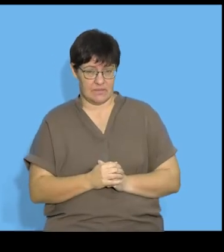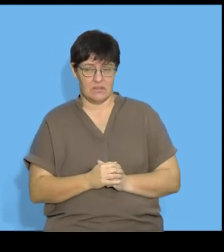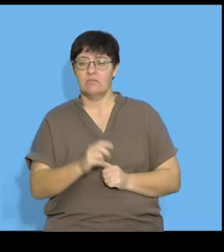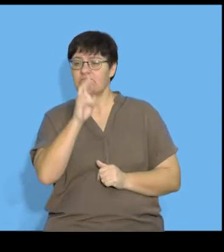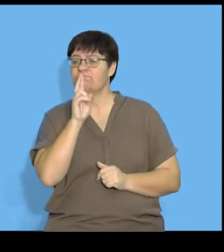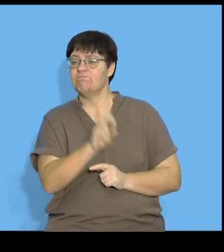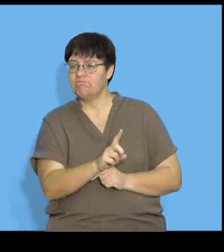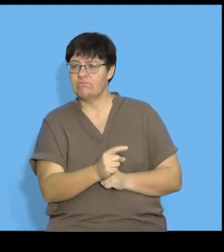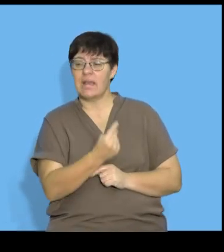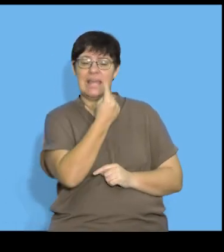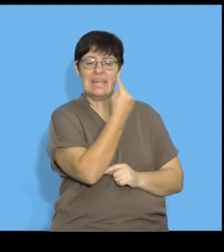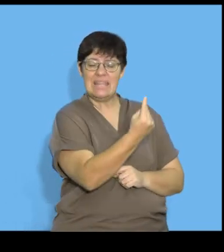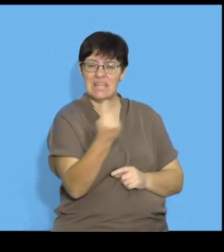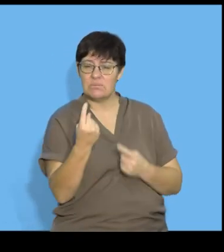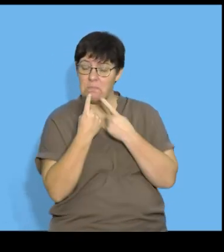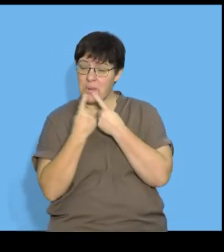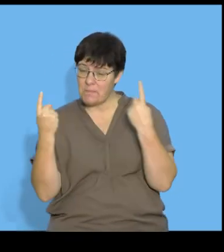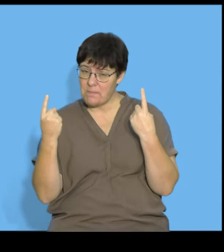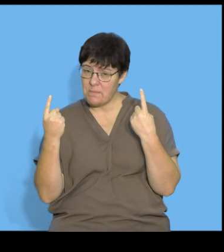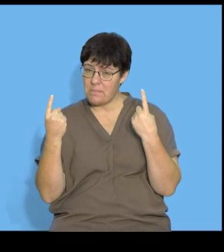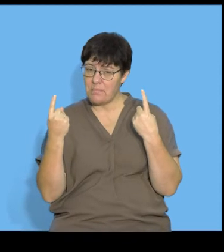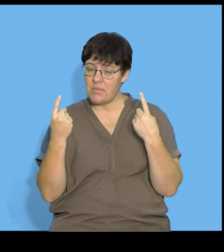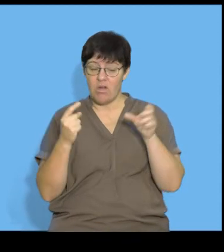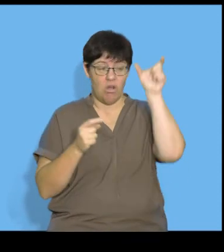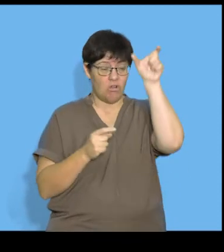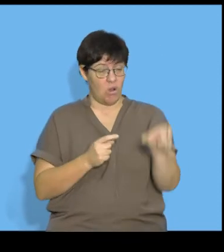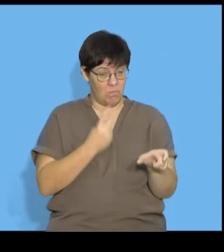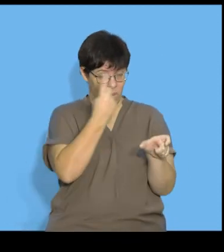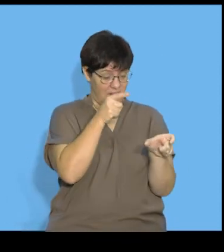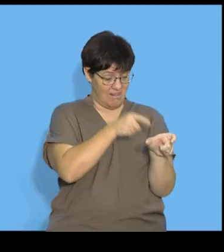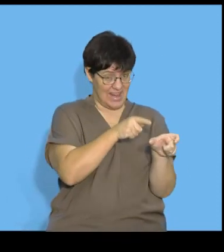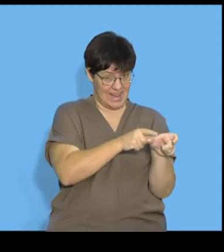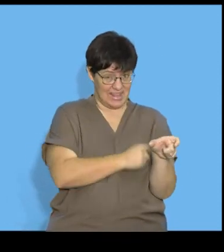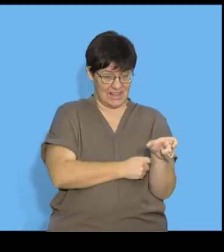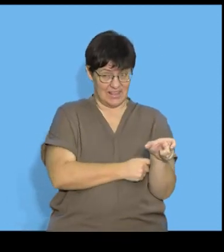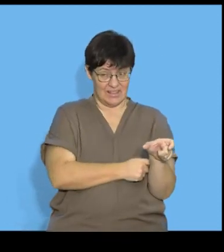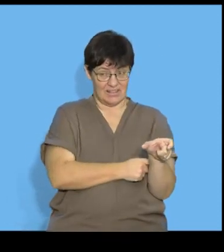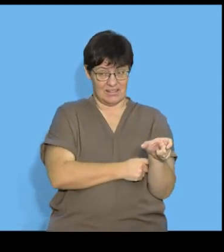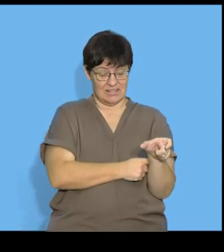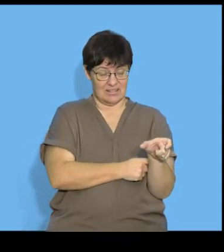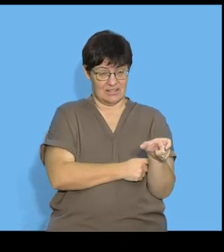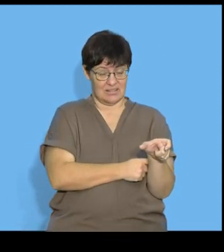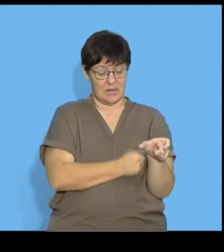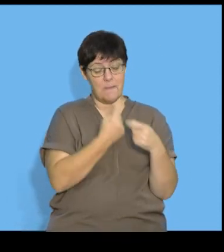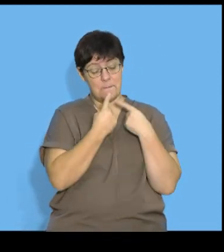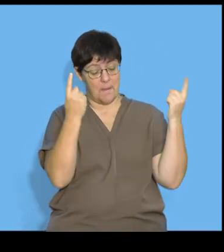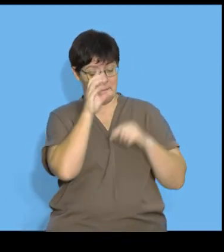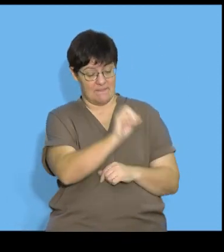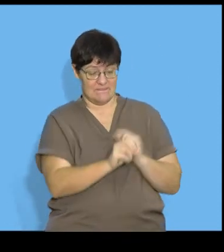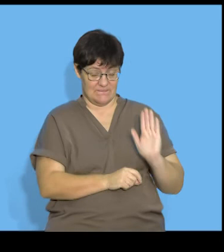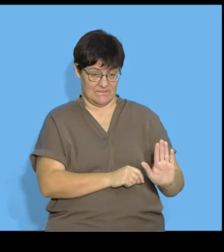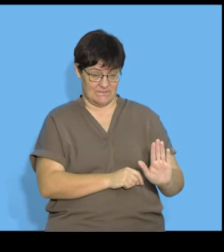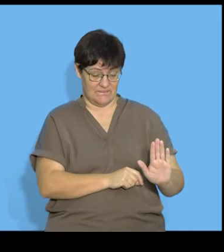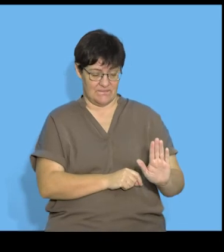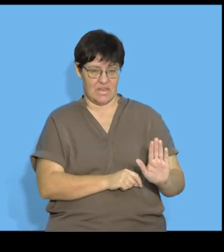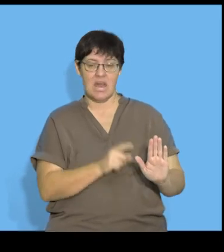whether each of the statements in column 1. Okay, so here they have a statement. Now